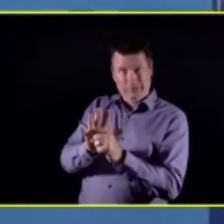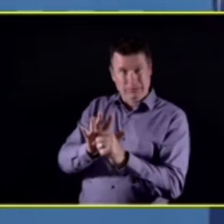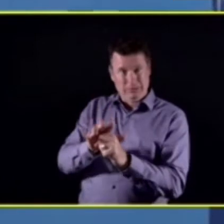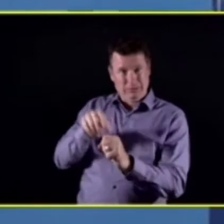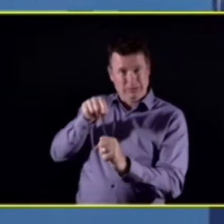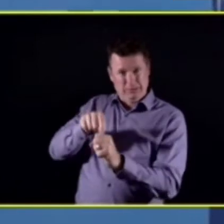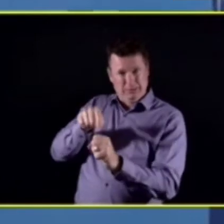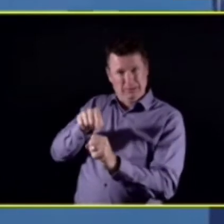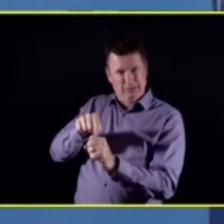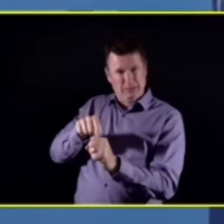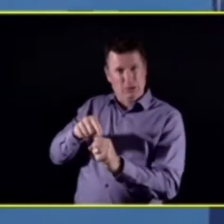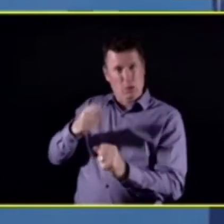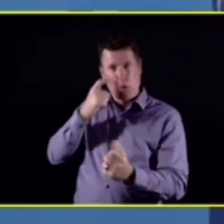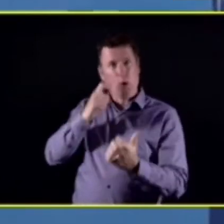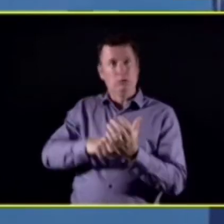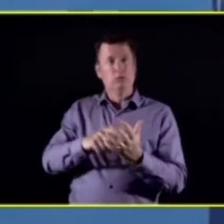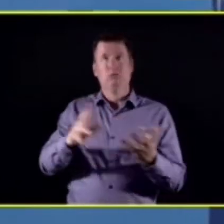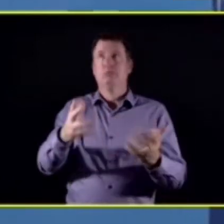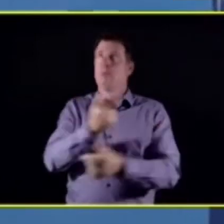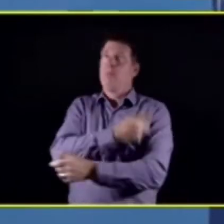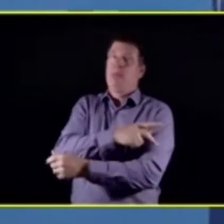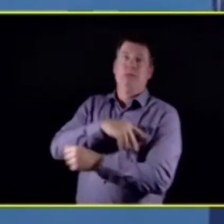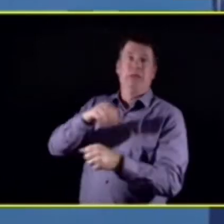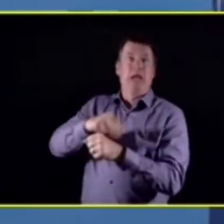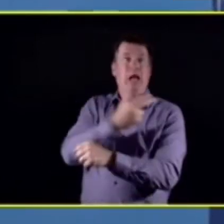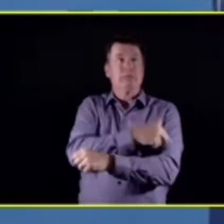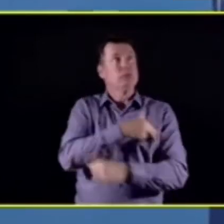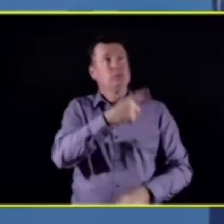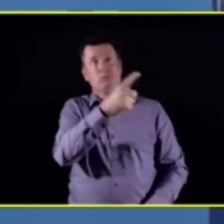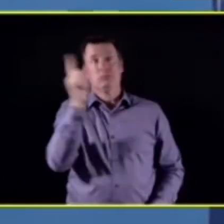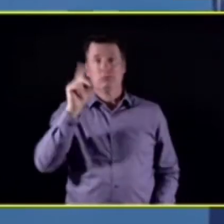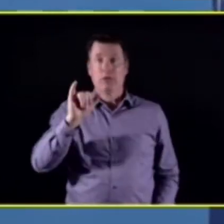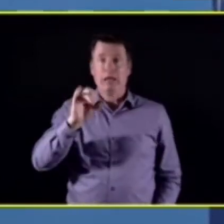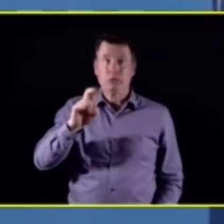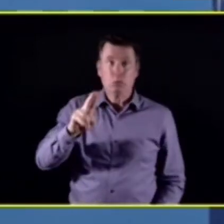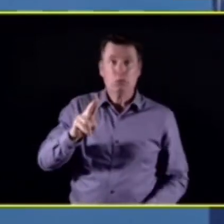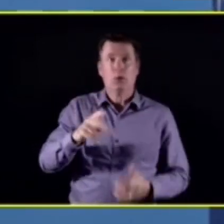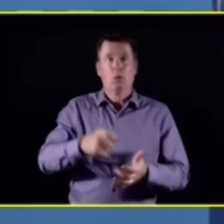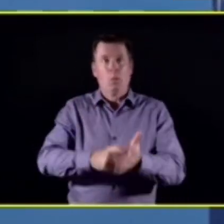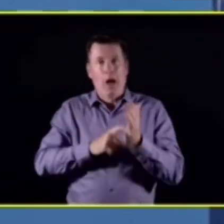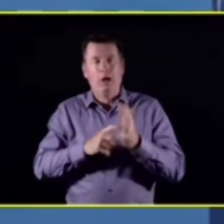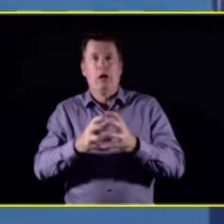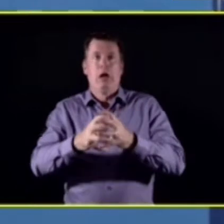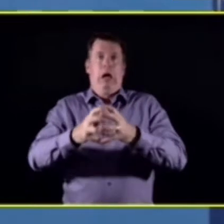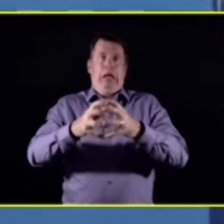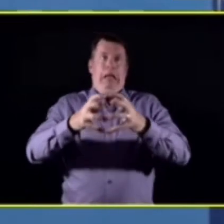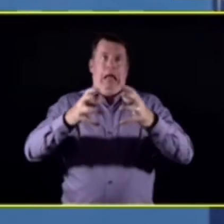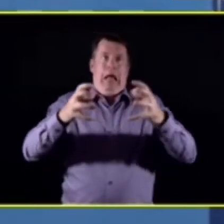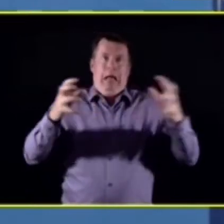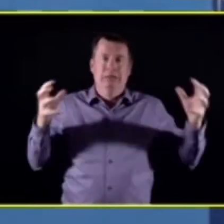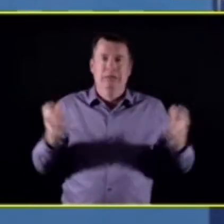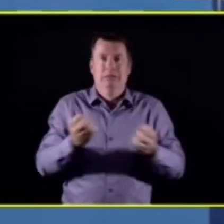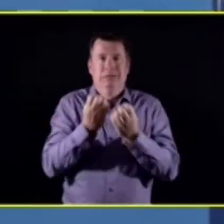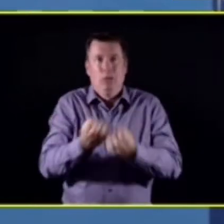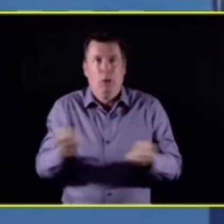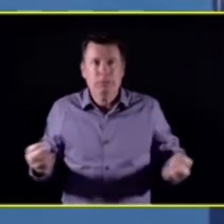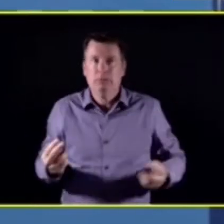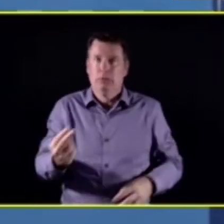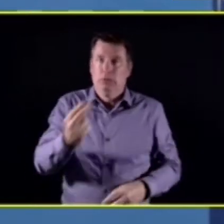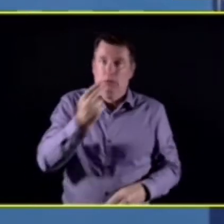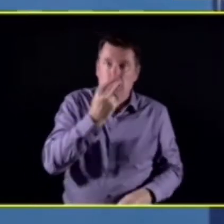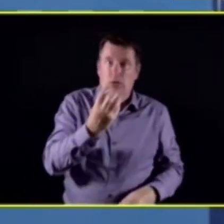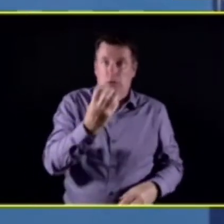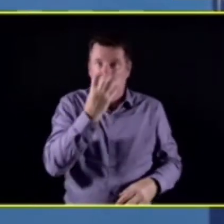care unit, they're requiring large amounts of support and large amounts of extra oxygen and pressure in order to